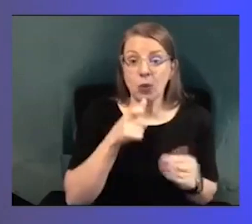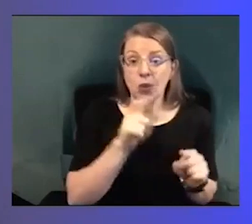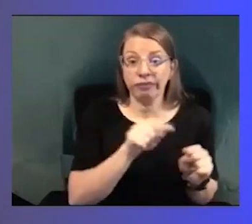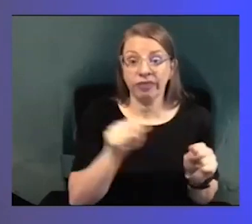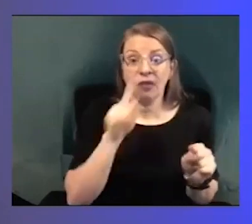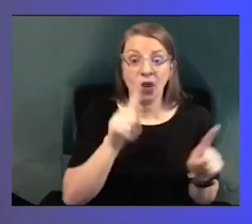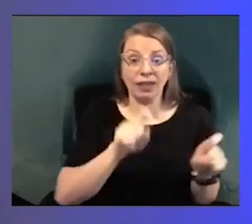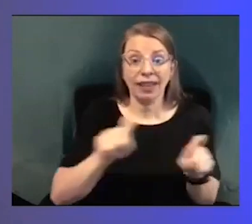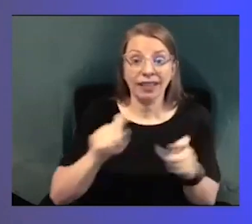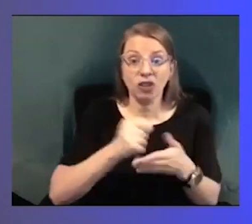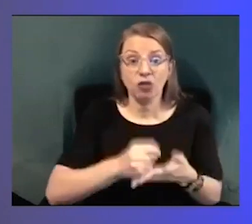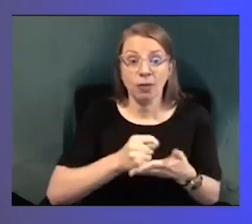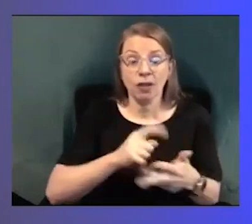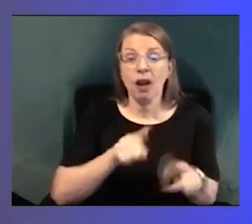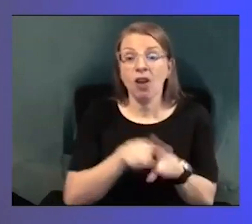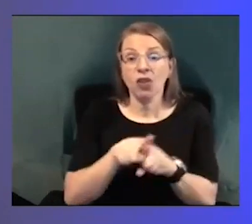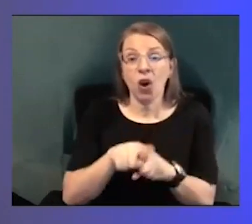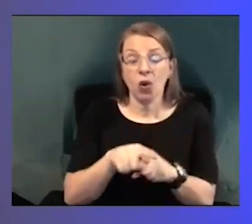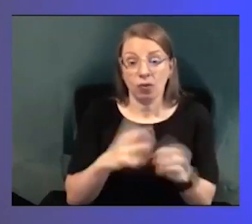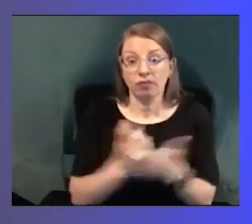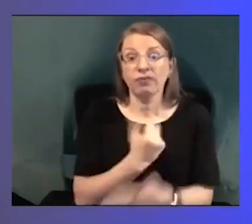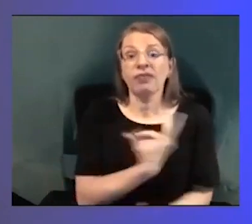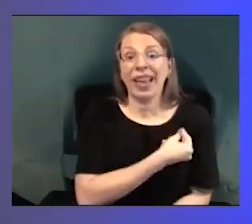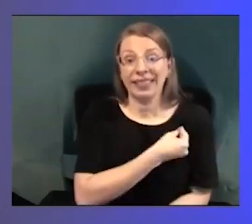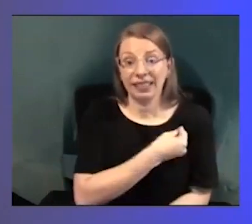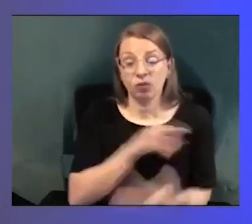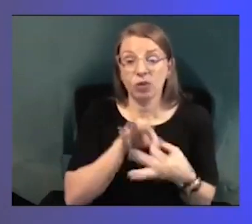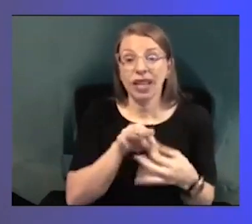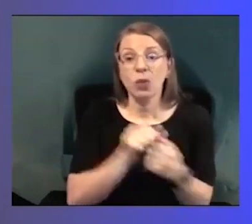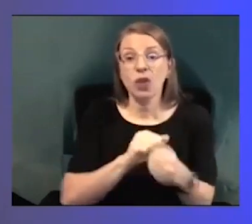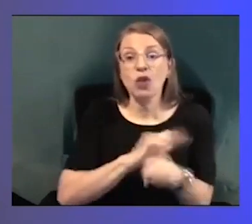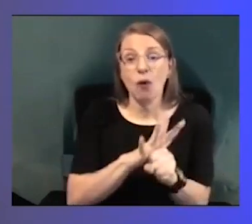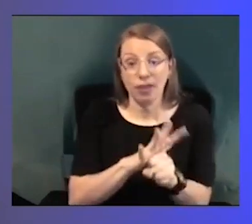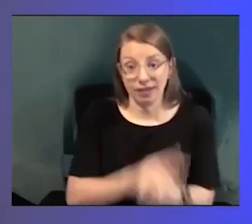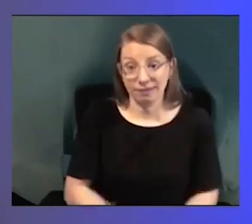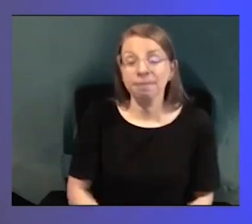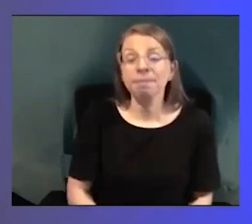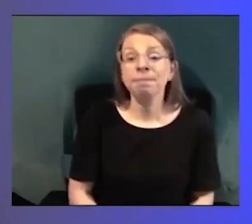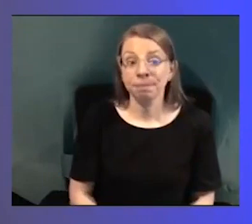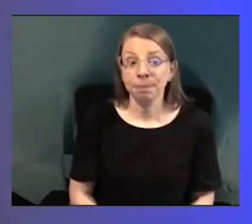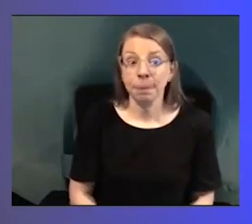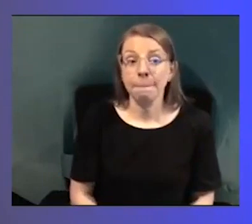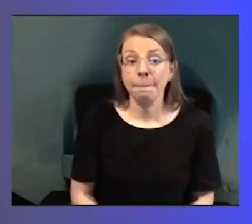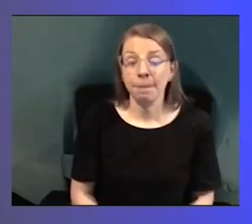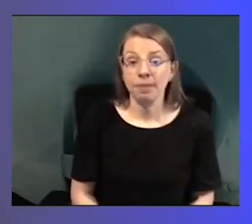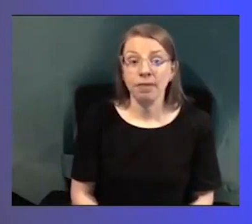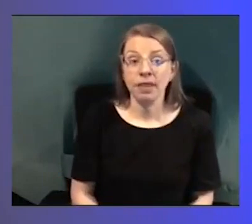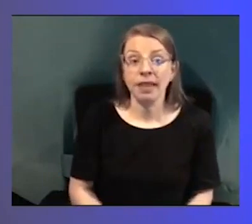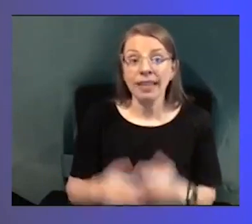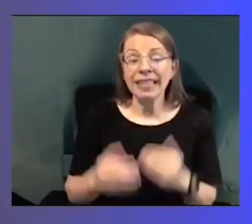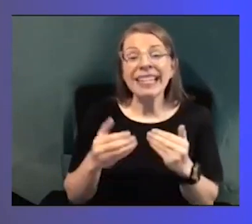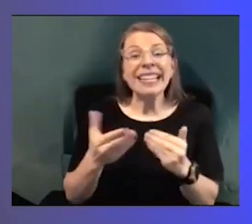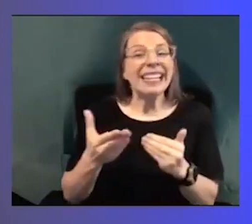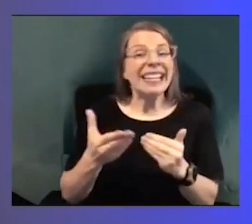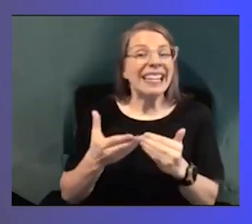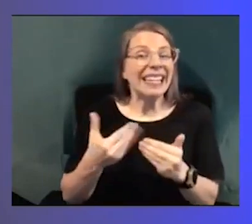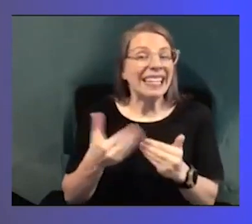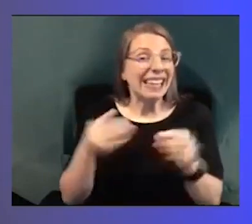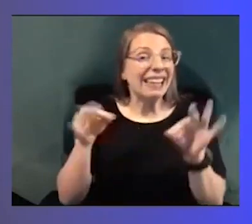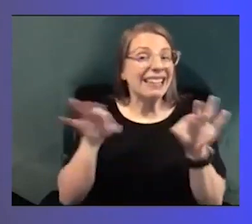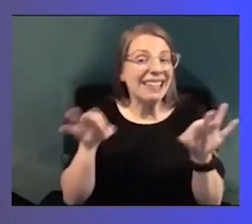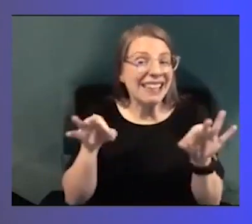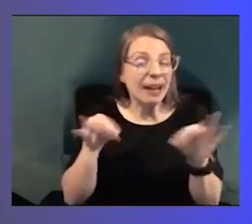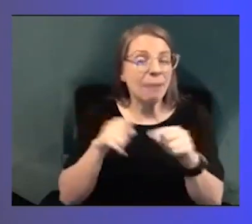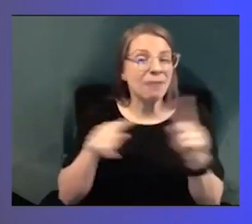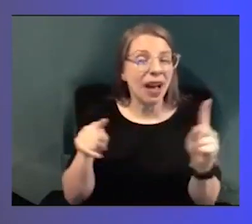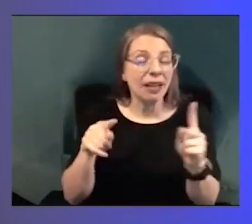and the vaccination in regards to COVID. So pretty easy said, a little bit more difficult It's hard. to It make is a little that